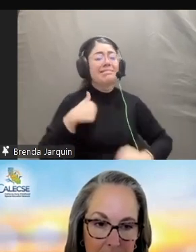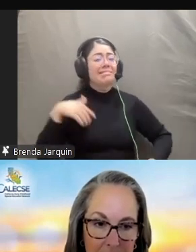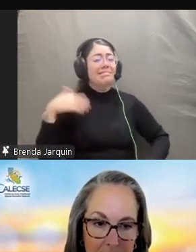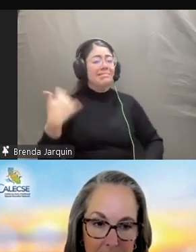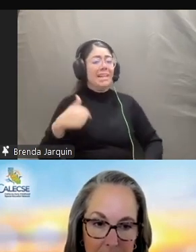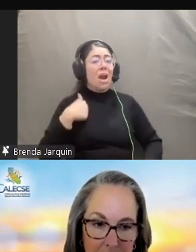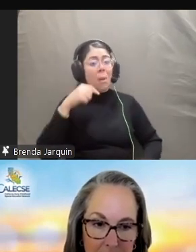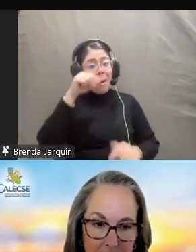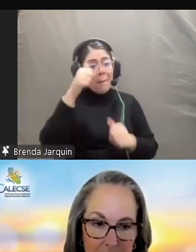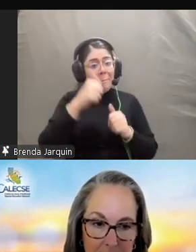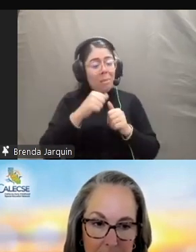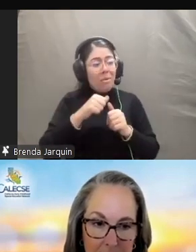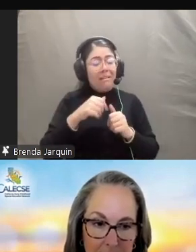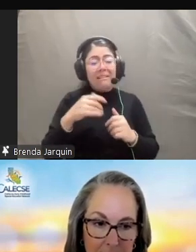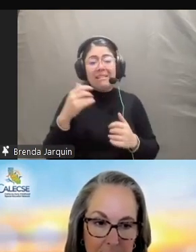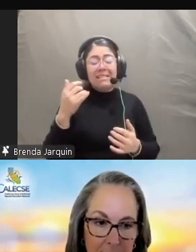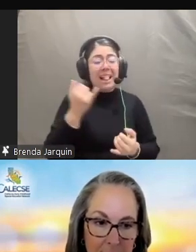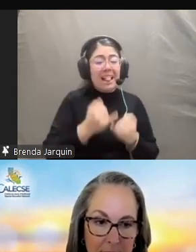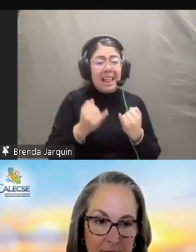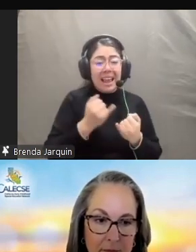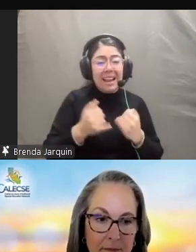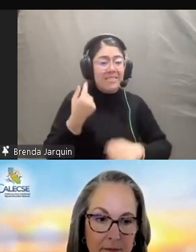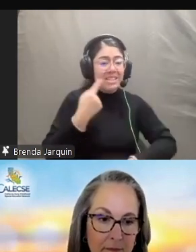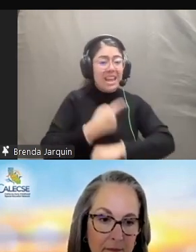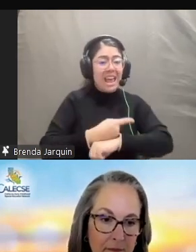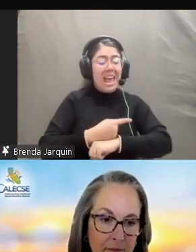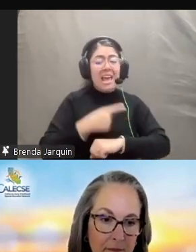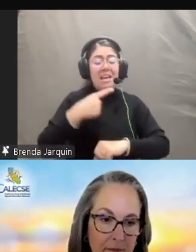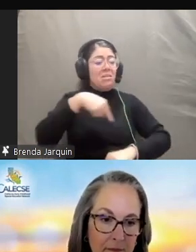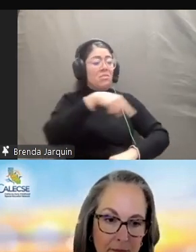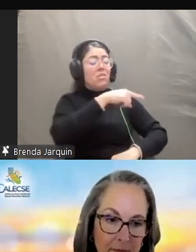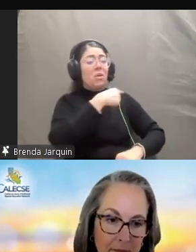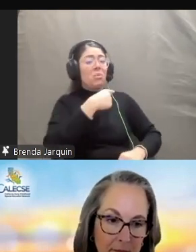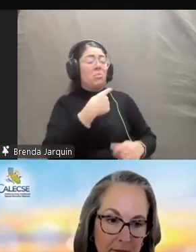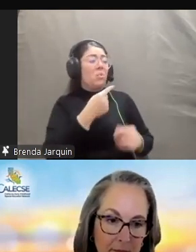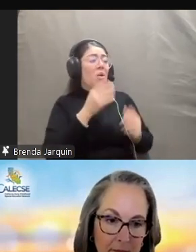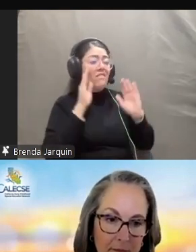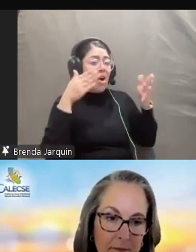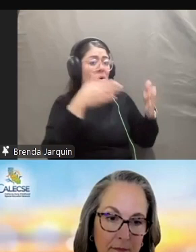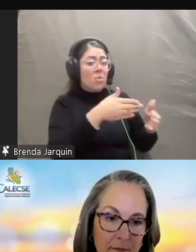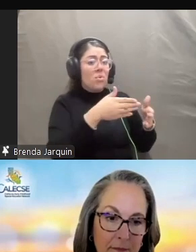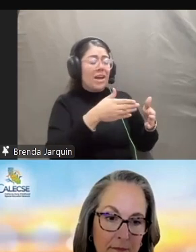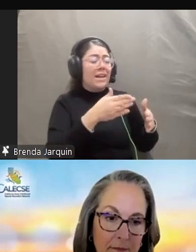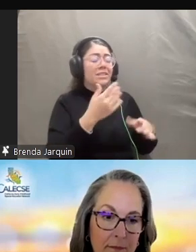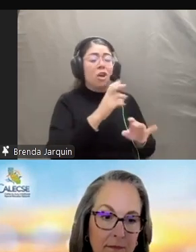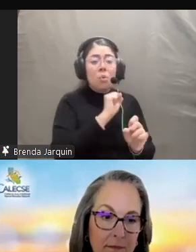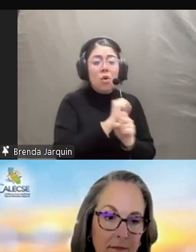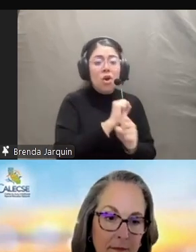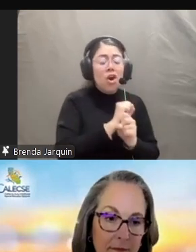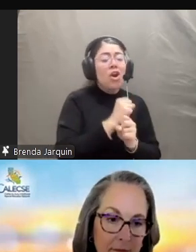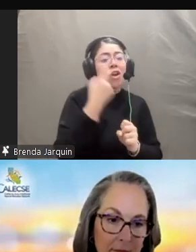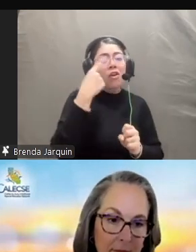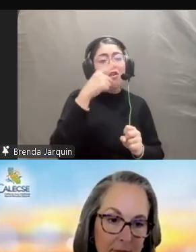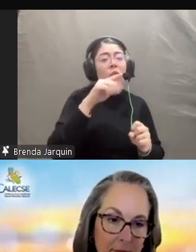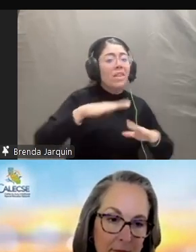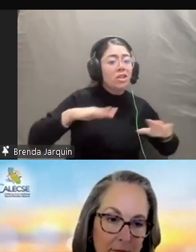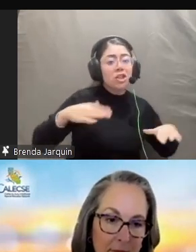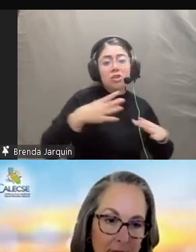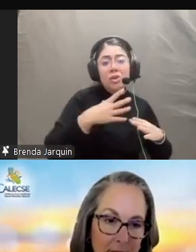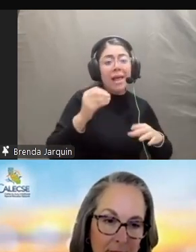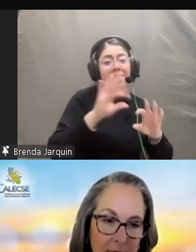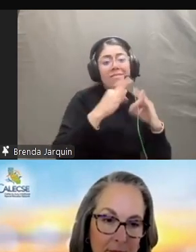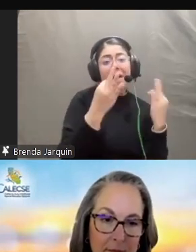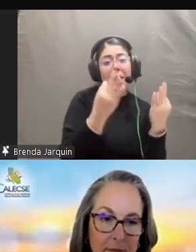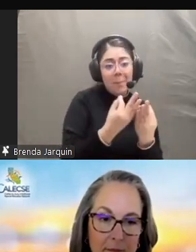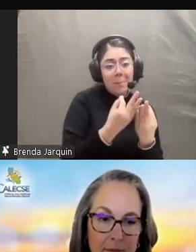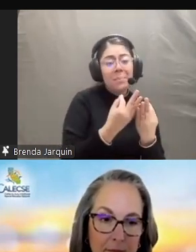was committed to making sure it was a smooth process for our children and families. And we also had our